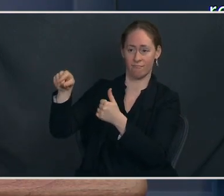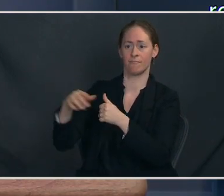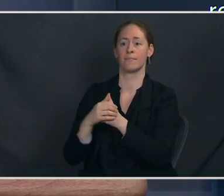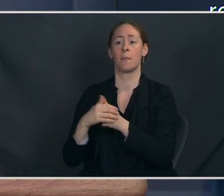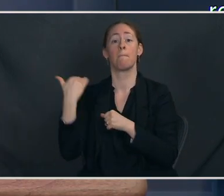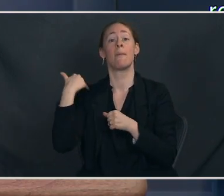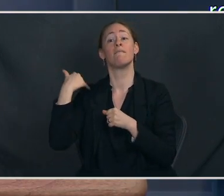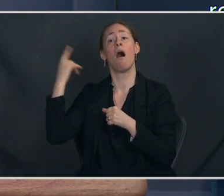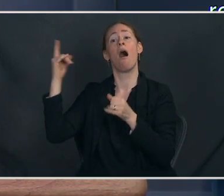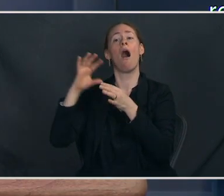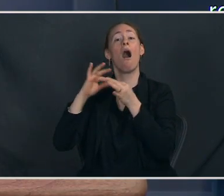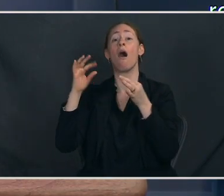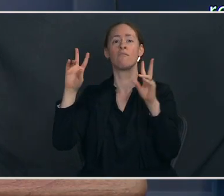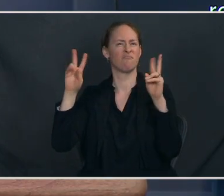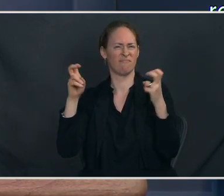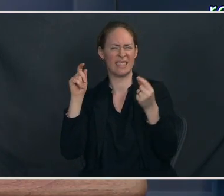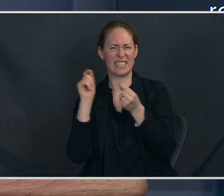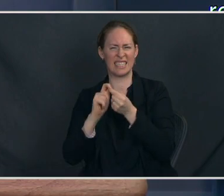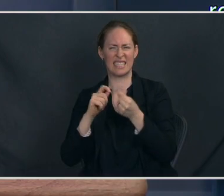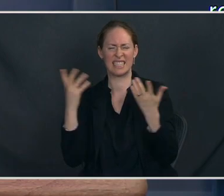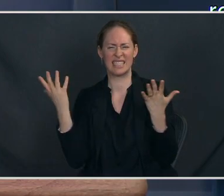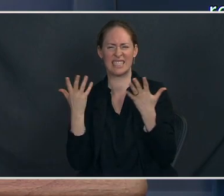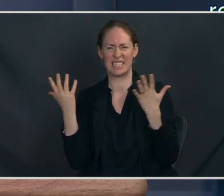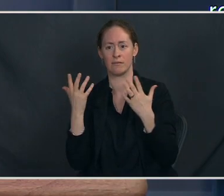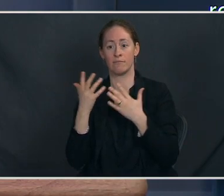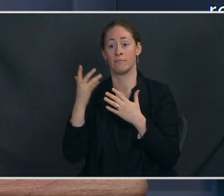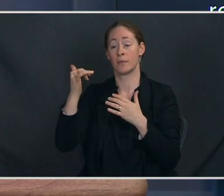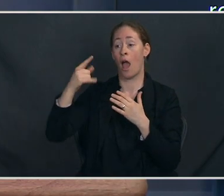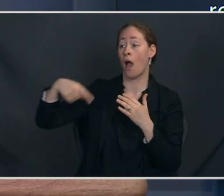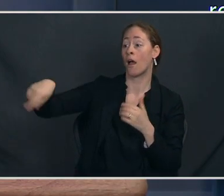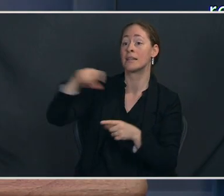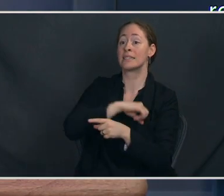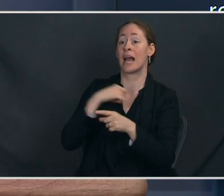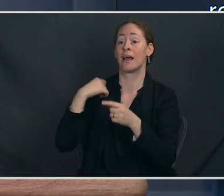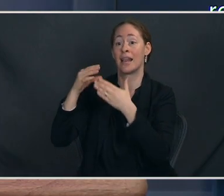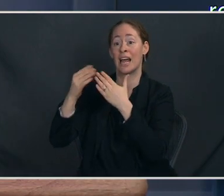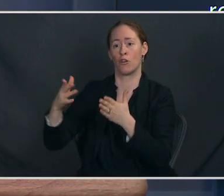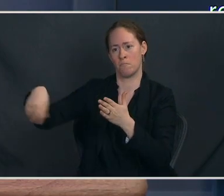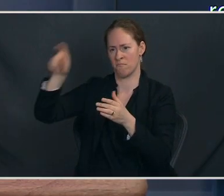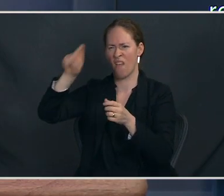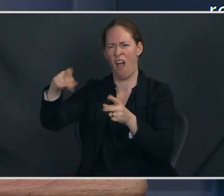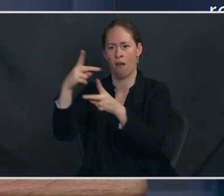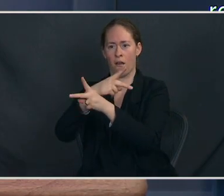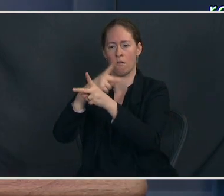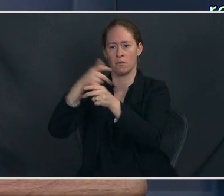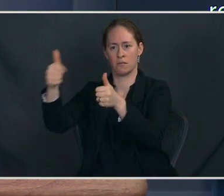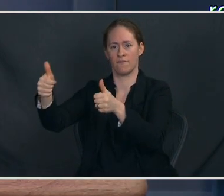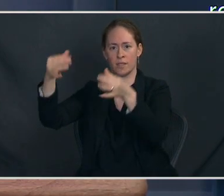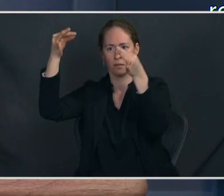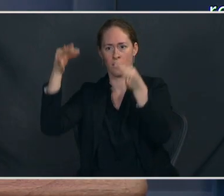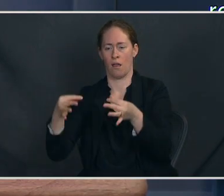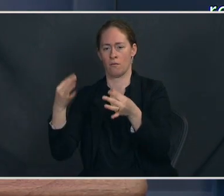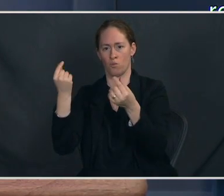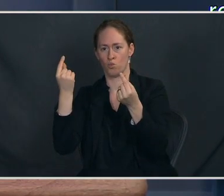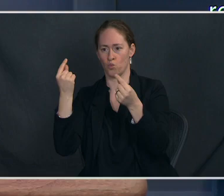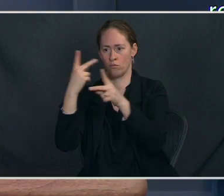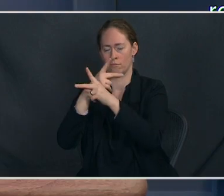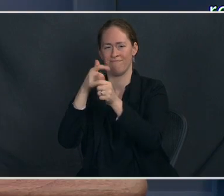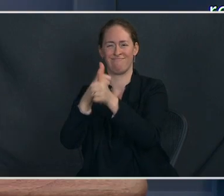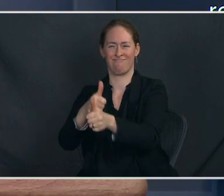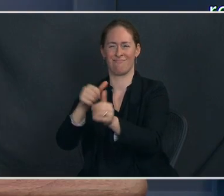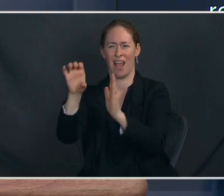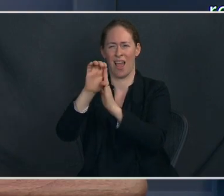here, the Senate leadership will find a way to deal with their constitutional responsibilities on impeachment while also working on the other urgent